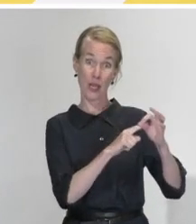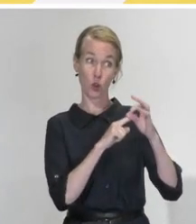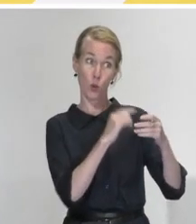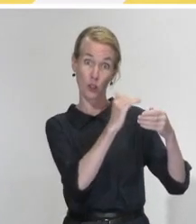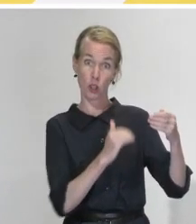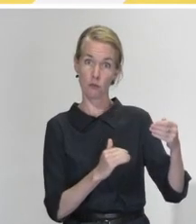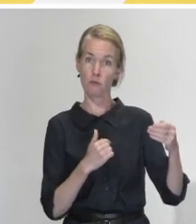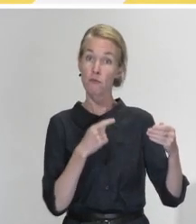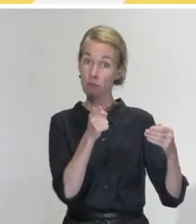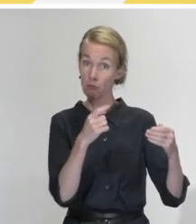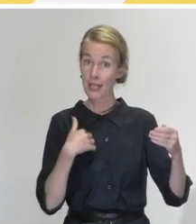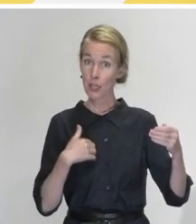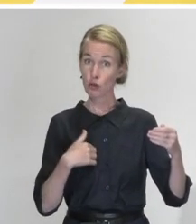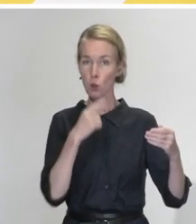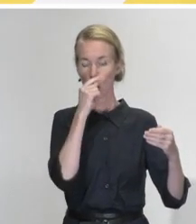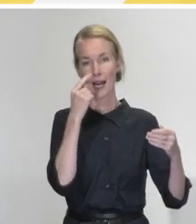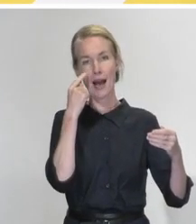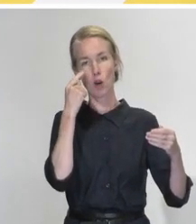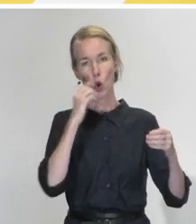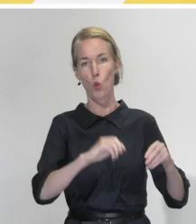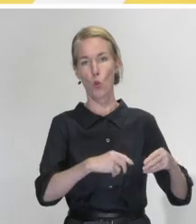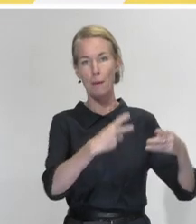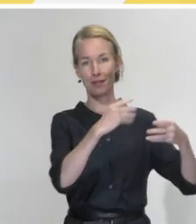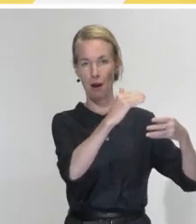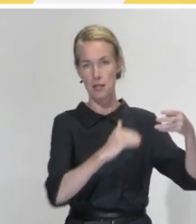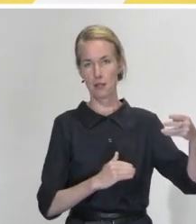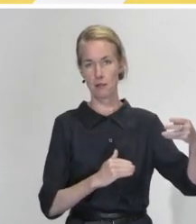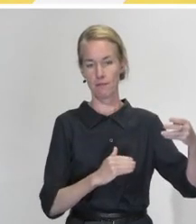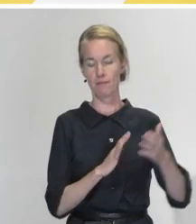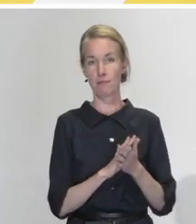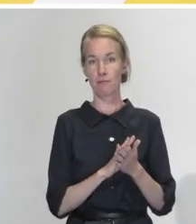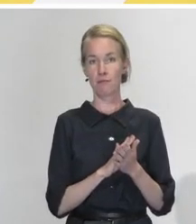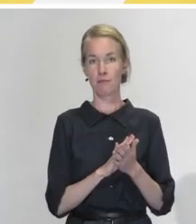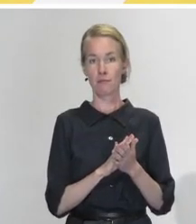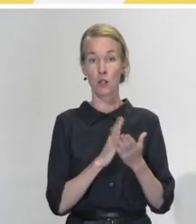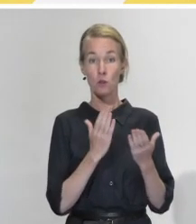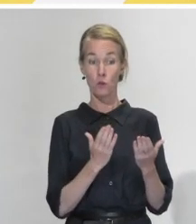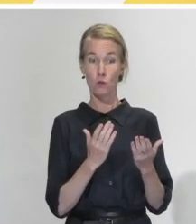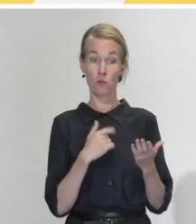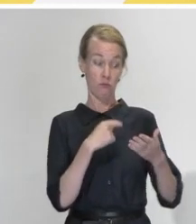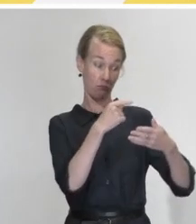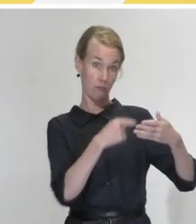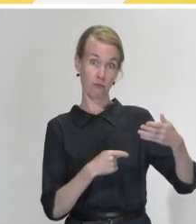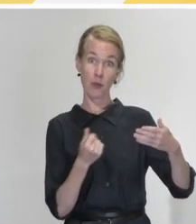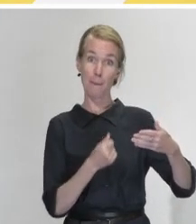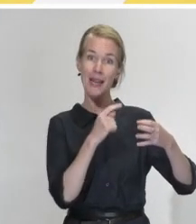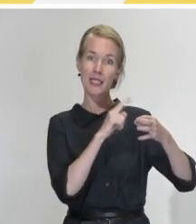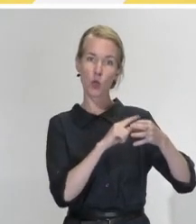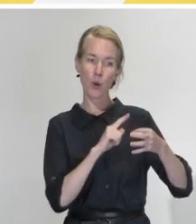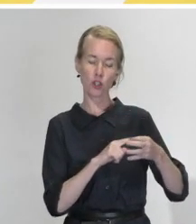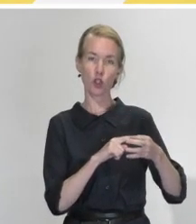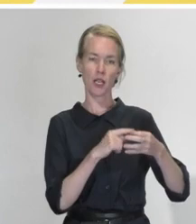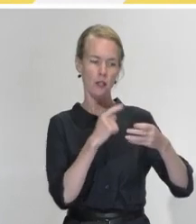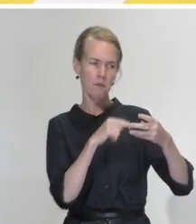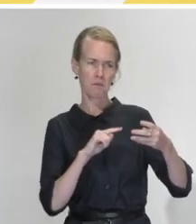on our website. That is the back of the new arrival card with quite a significant number of questions about possible exposure